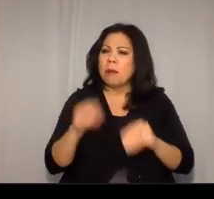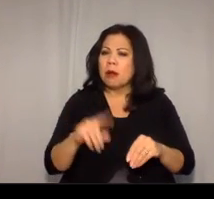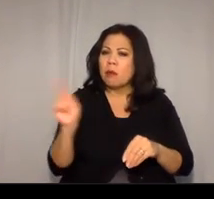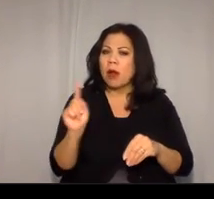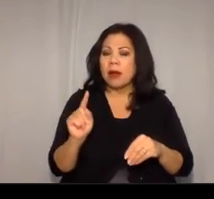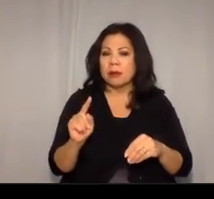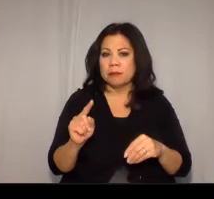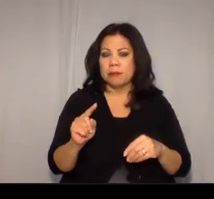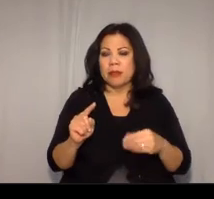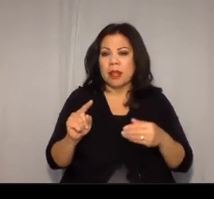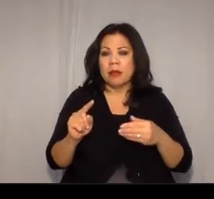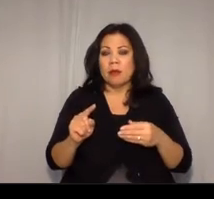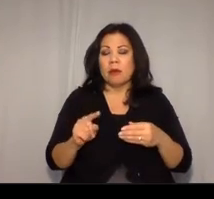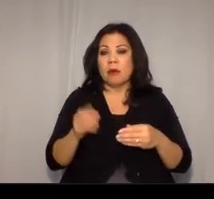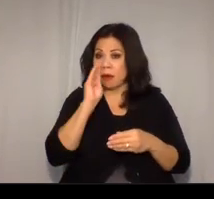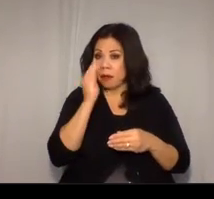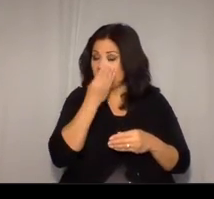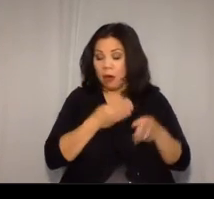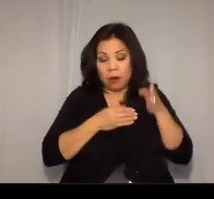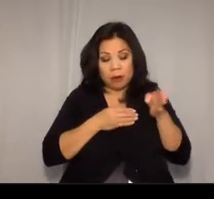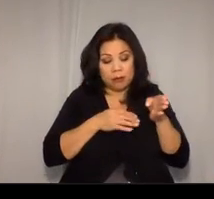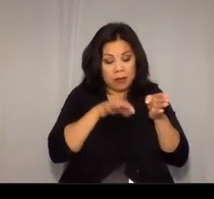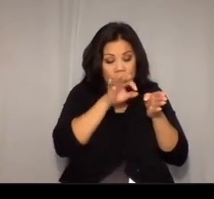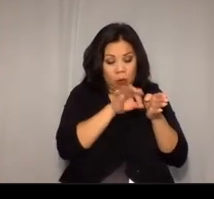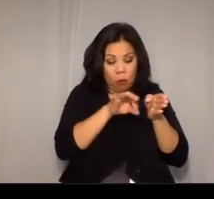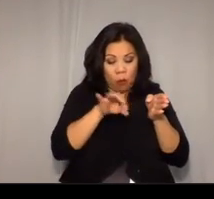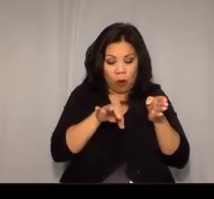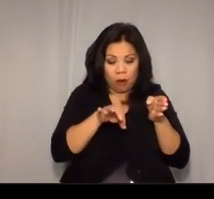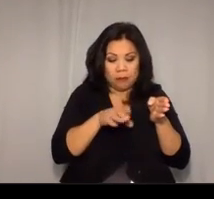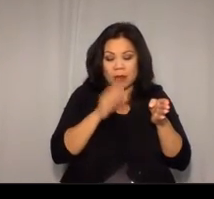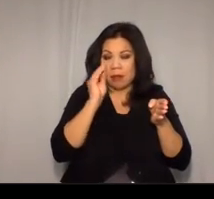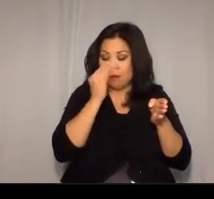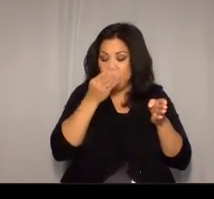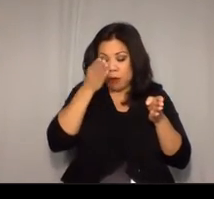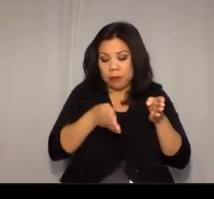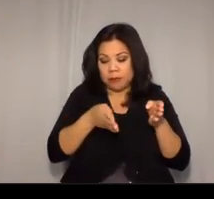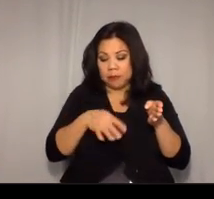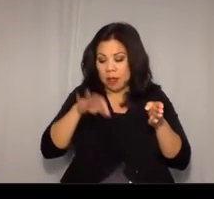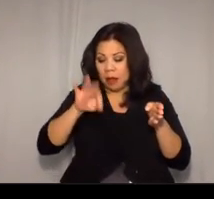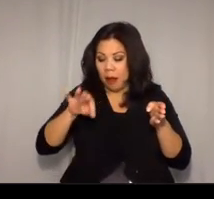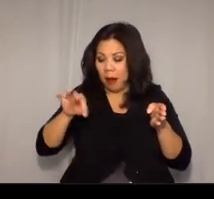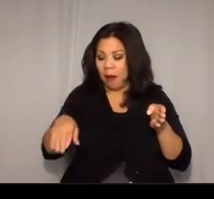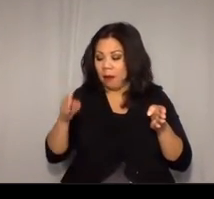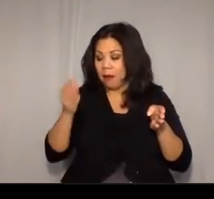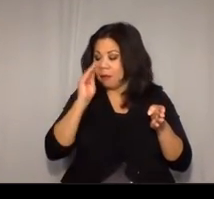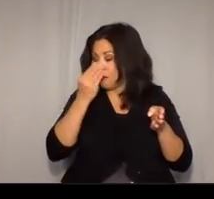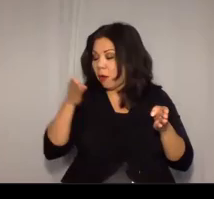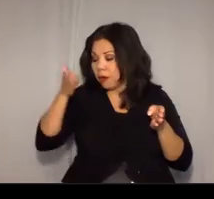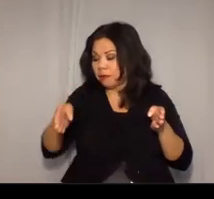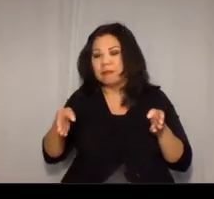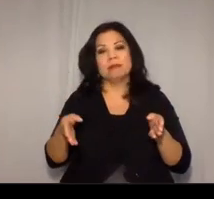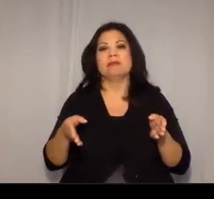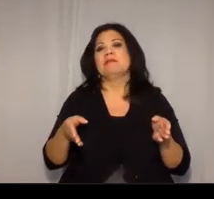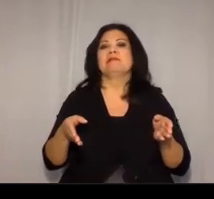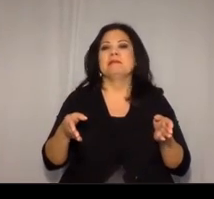beads or the straws, go between the flowers. So here's the flowers, and between the flowers go